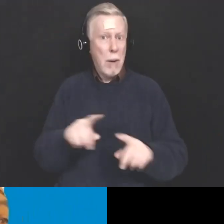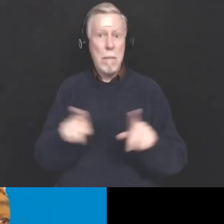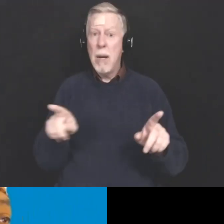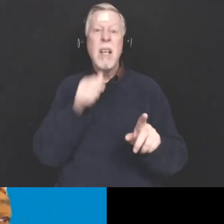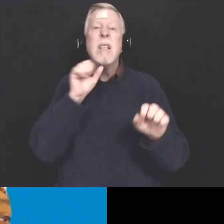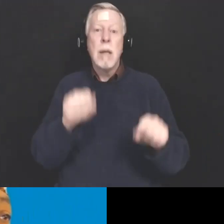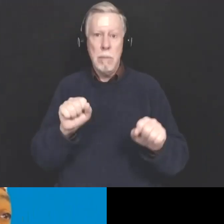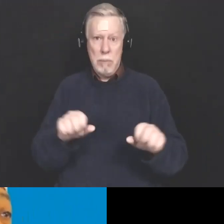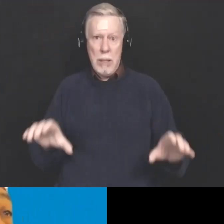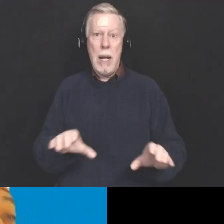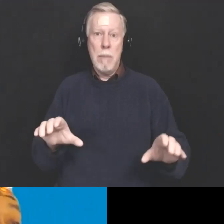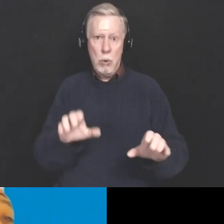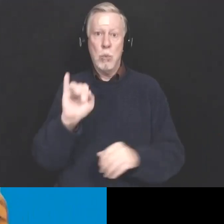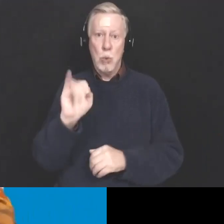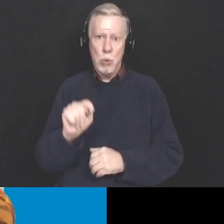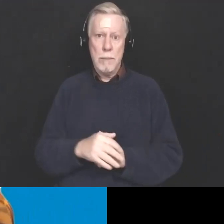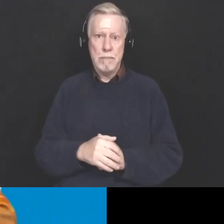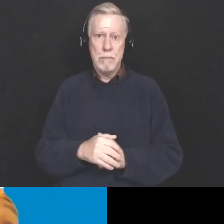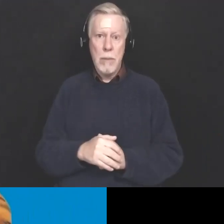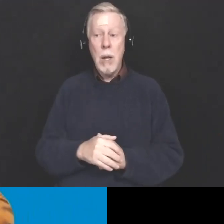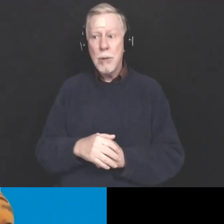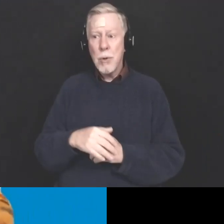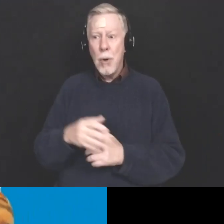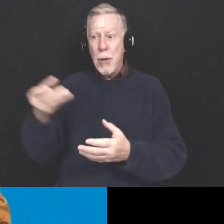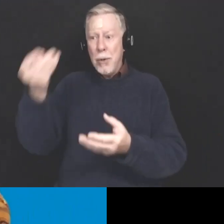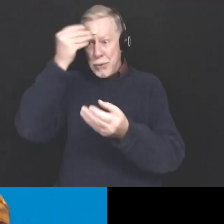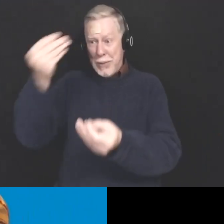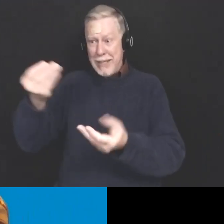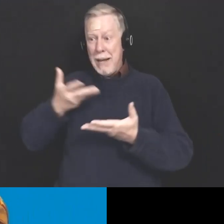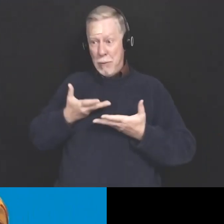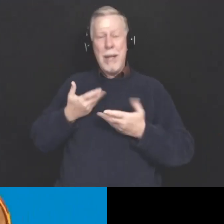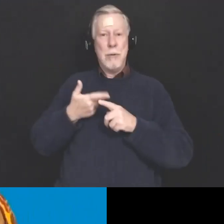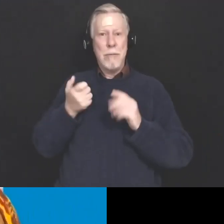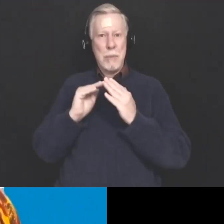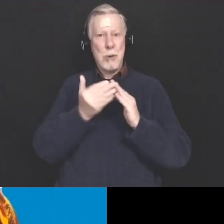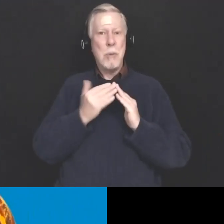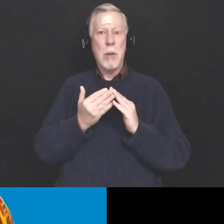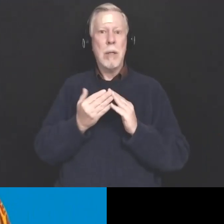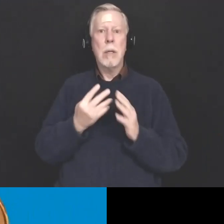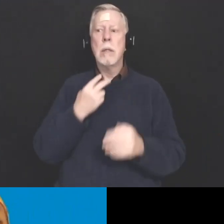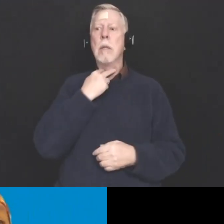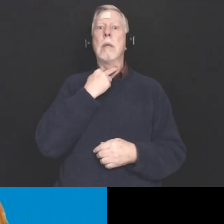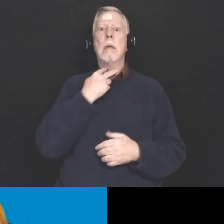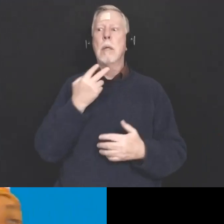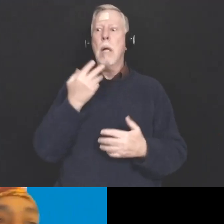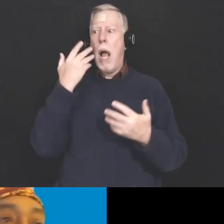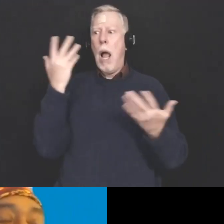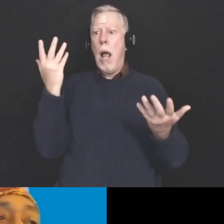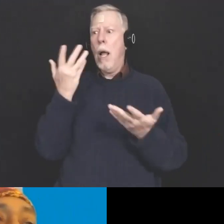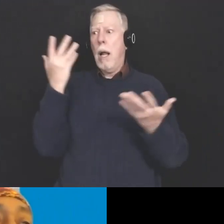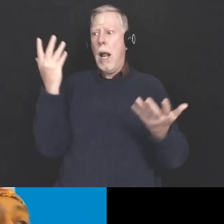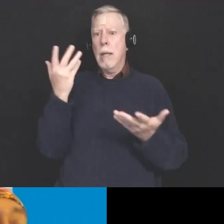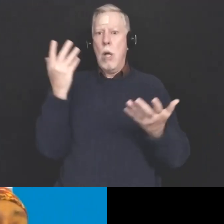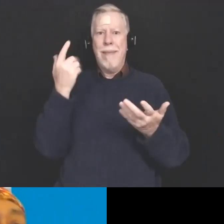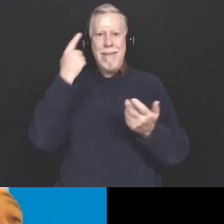produce. So getting that information back from the community and then not knowing if we have all of the things in